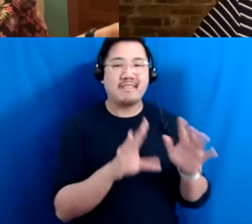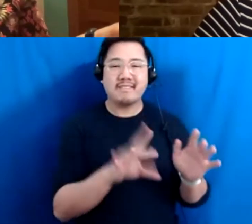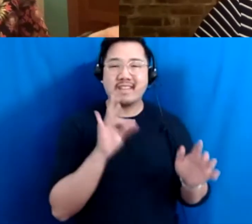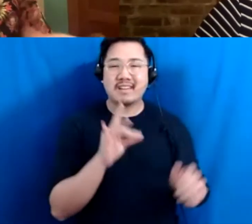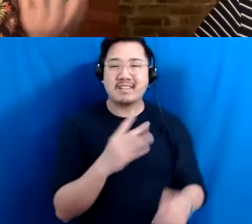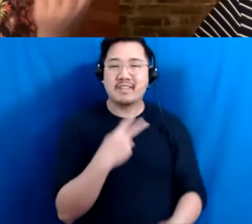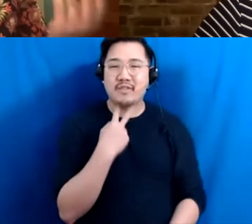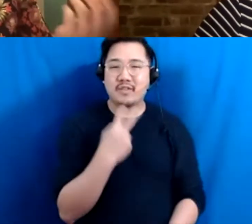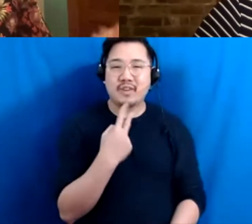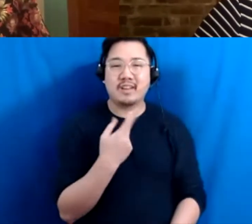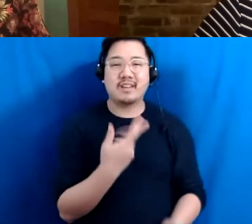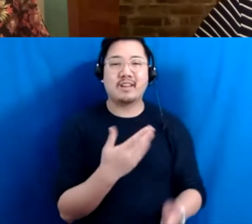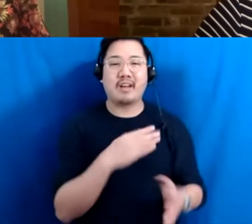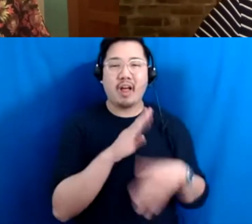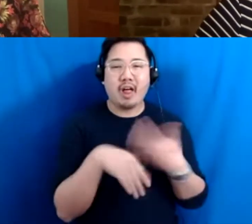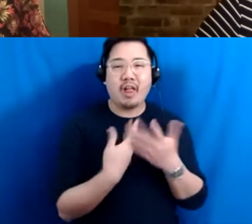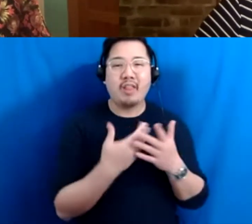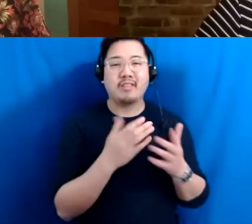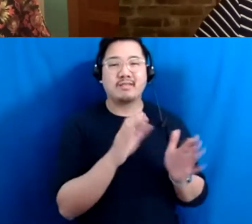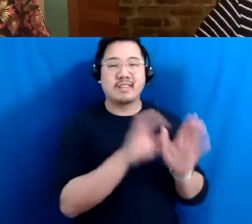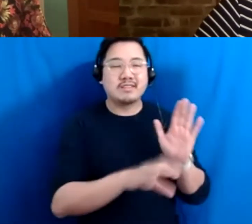all just showed up and became